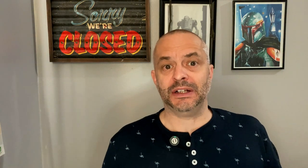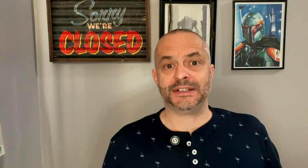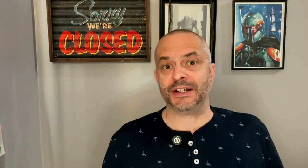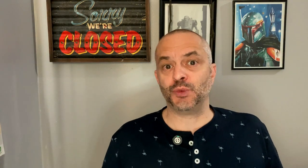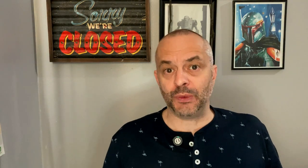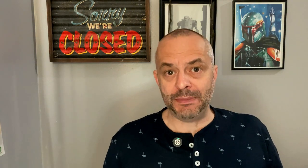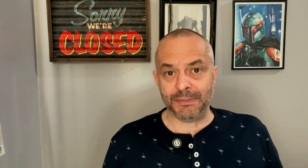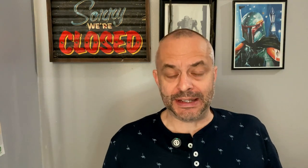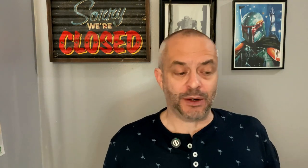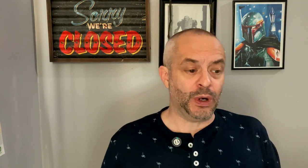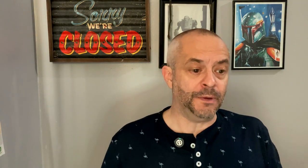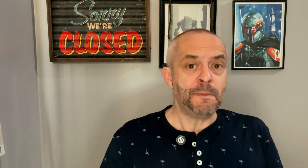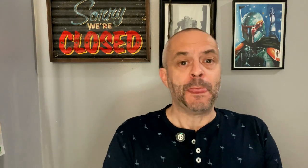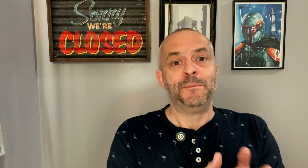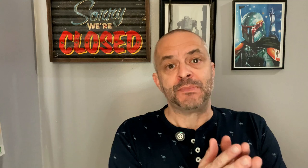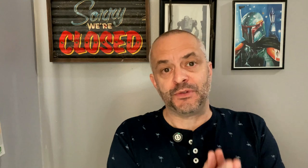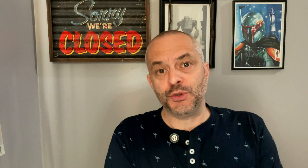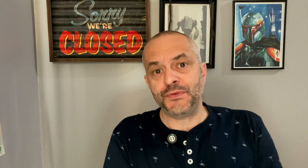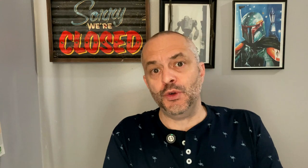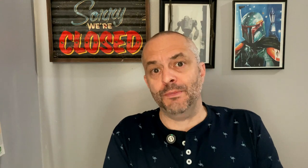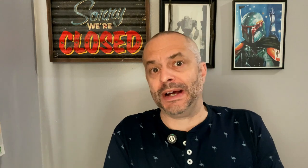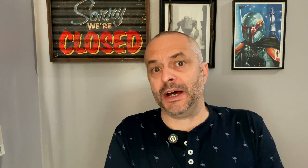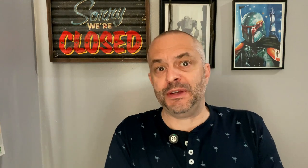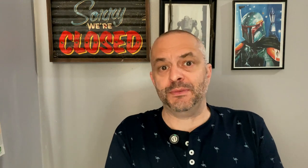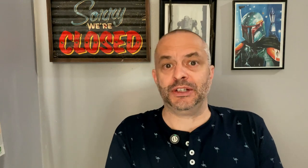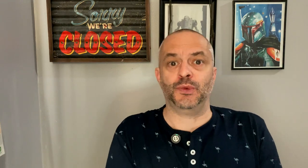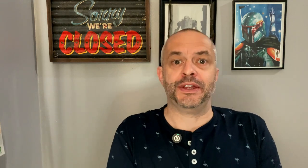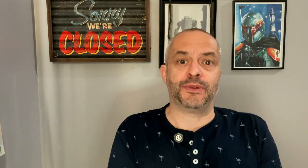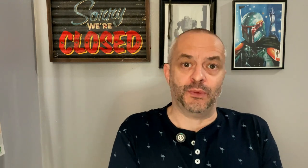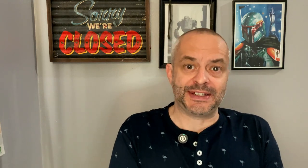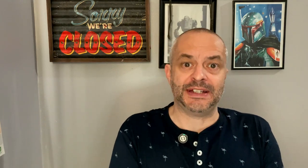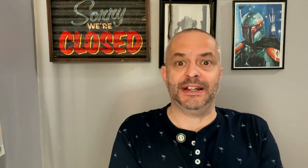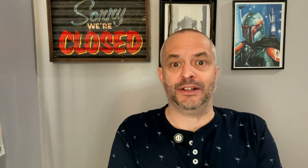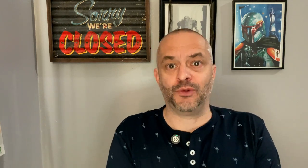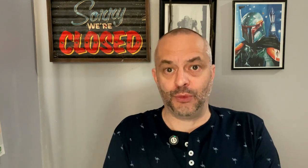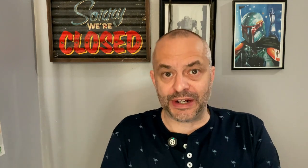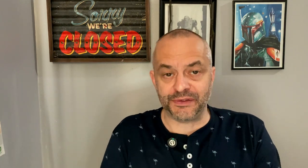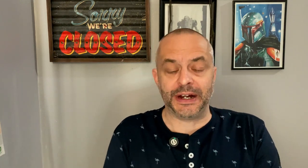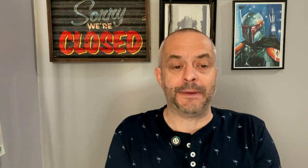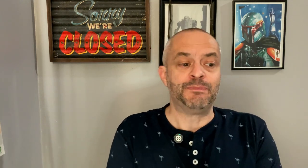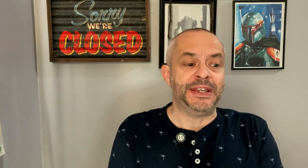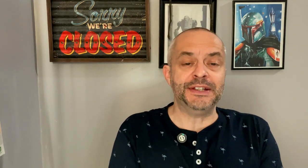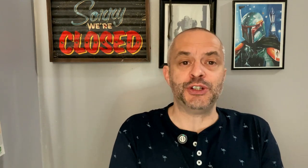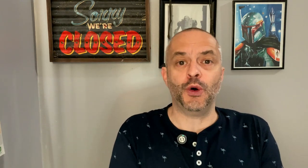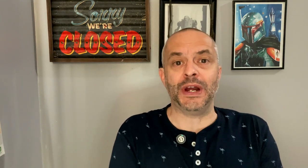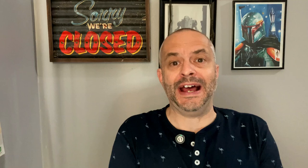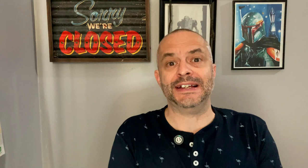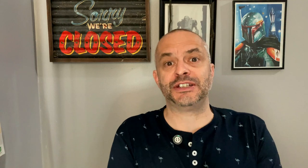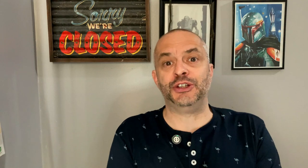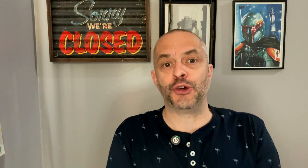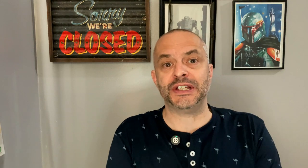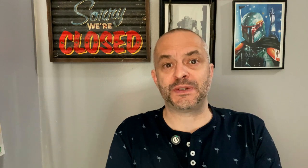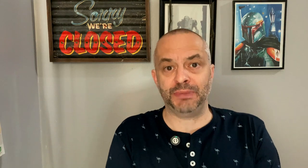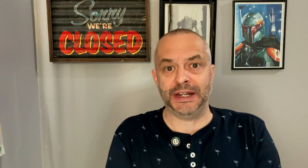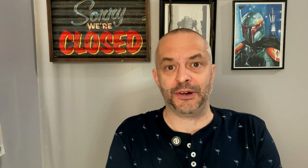style politics. What do I mean by that? Well, for those of you who might not be familiar with wrestling and therefore Ric Flair, he is known as